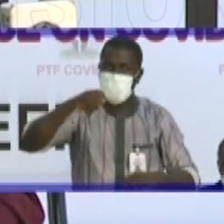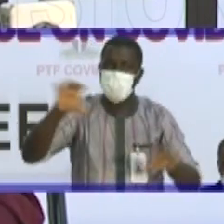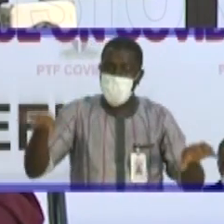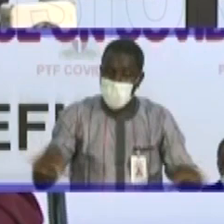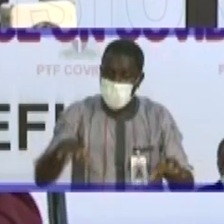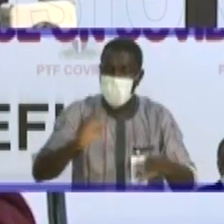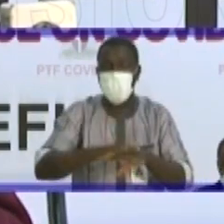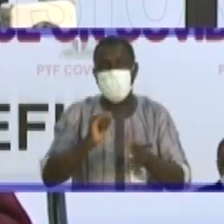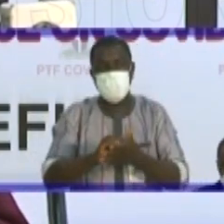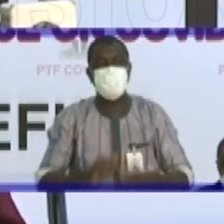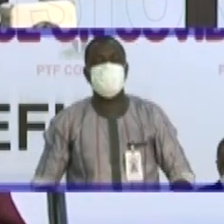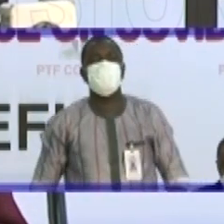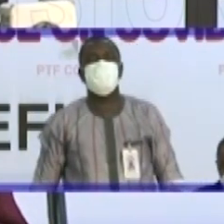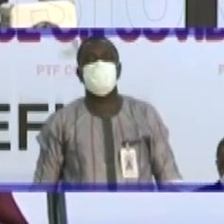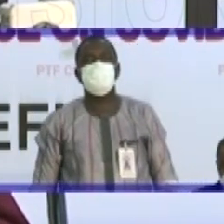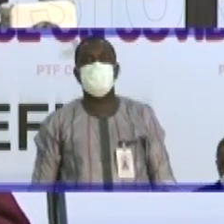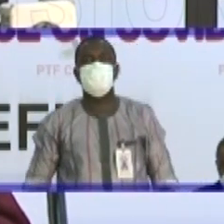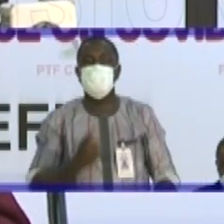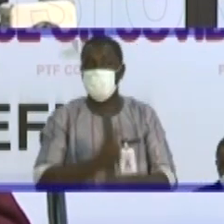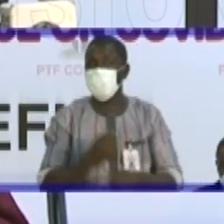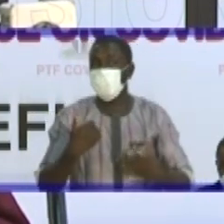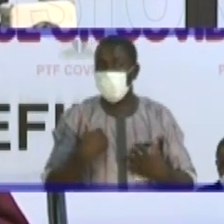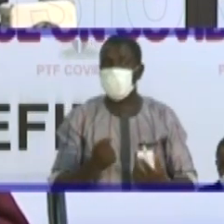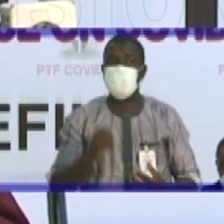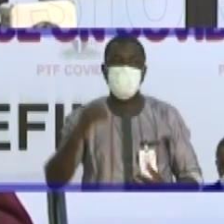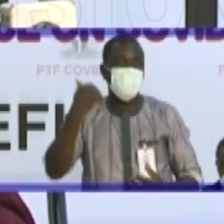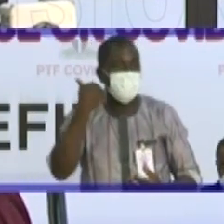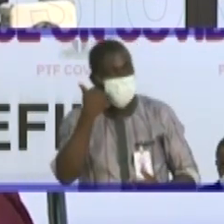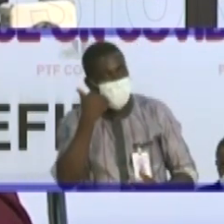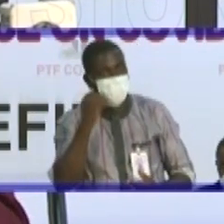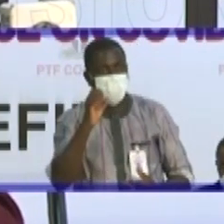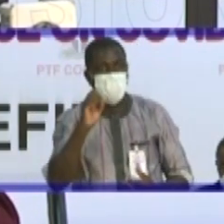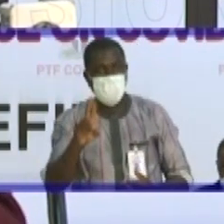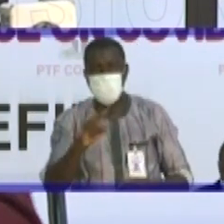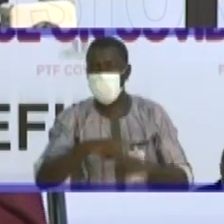have cause fever, but it's not the only one that causes fever.